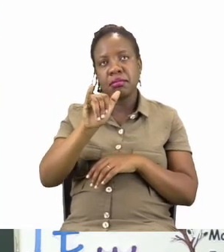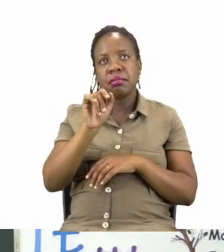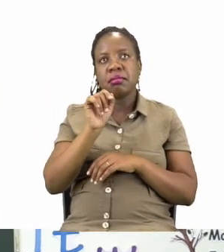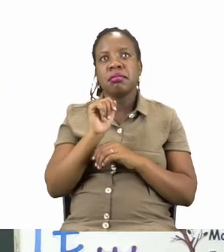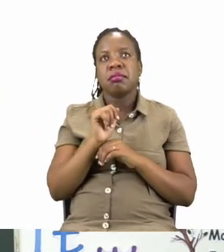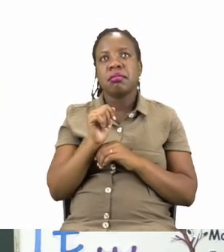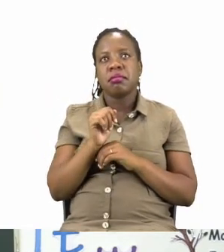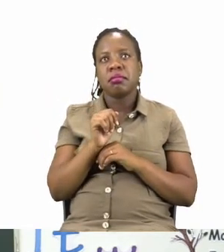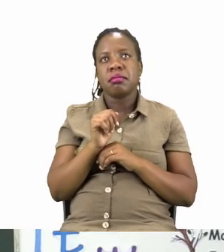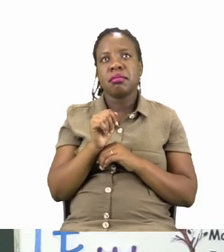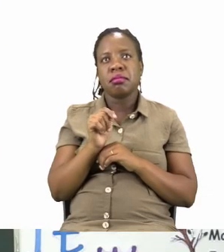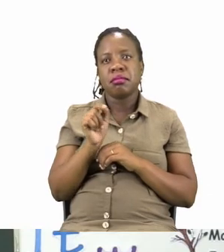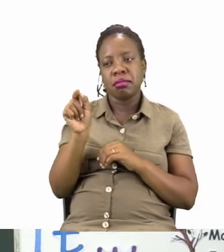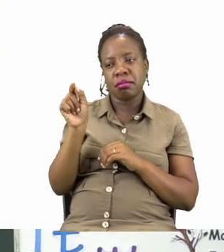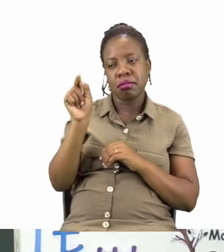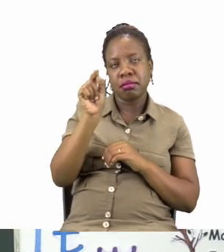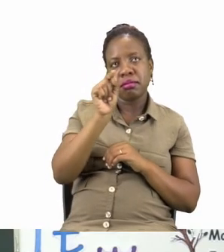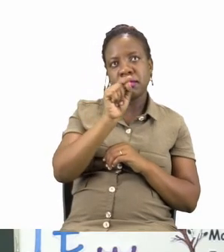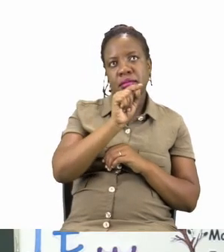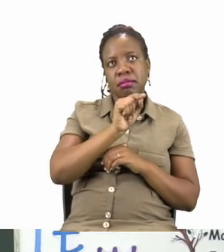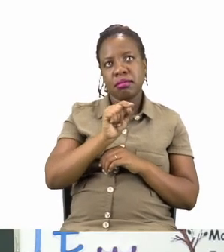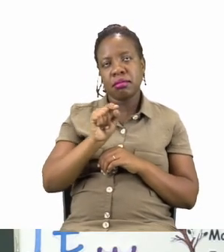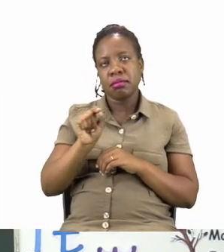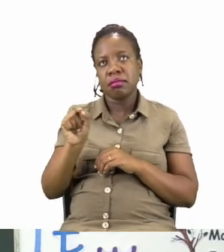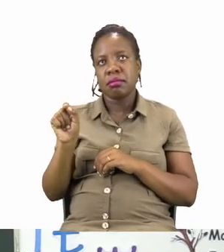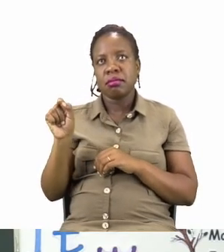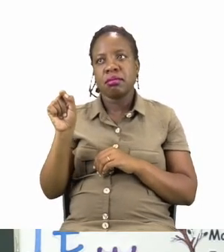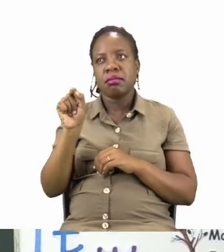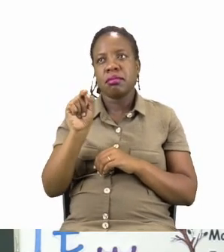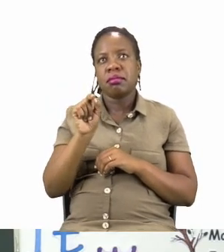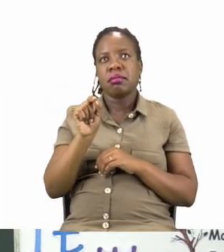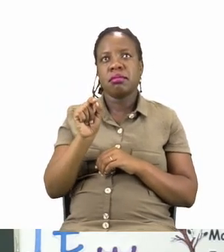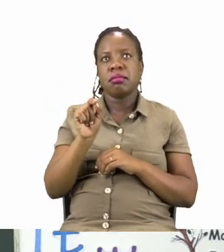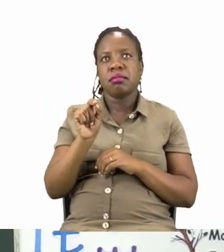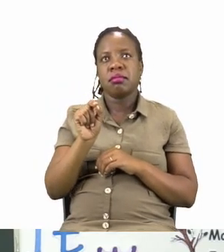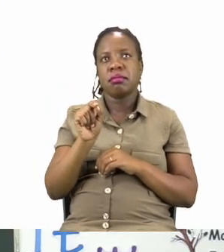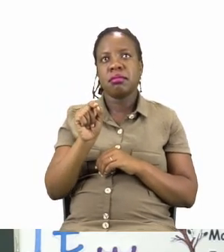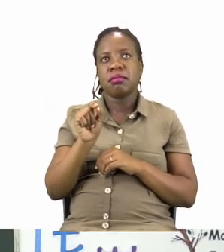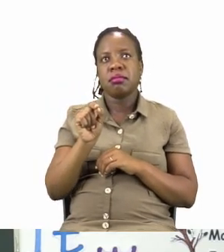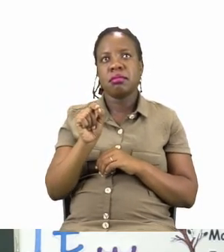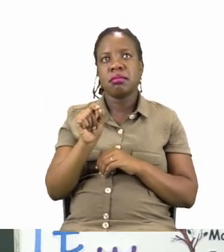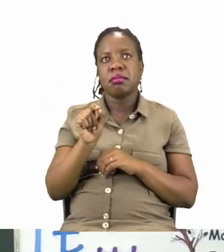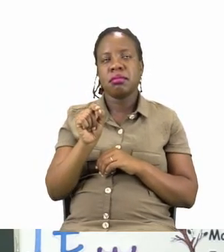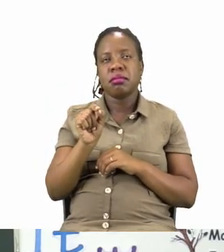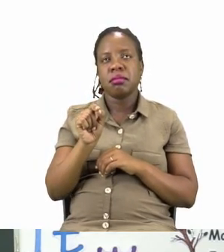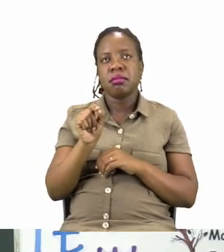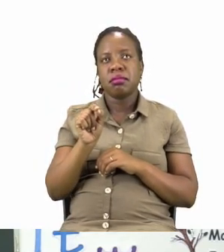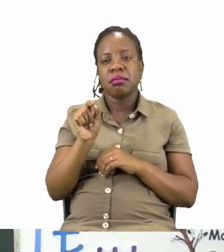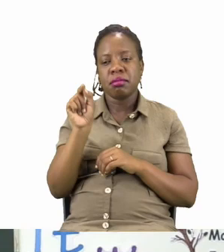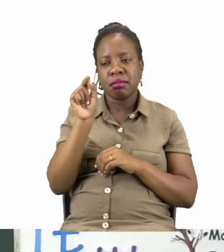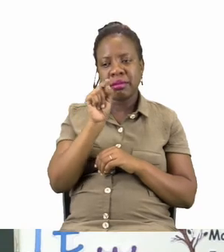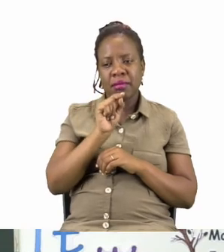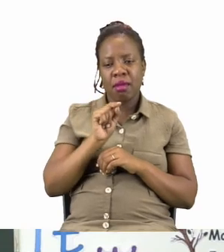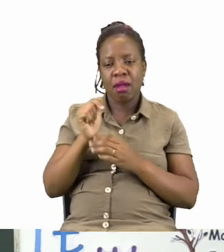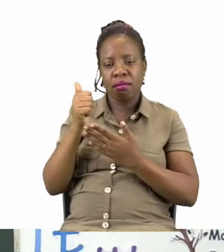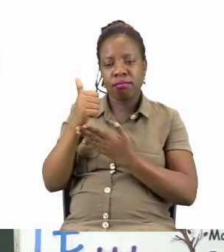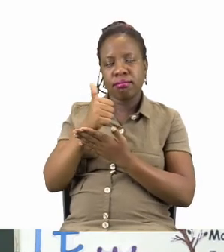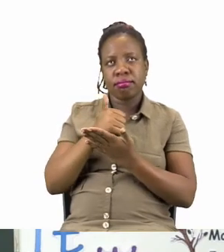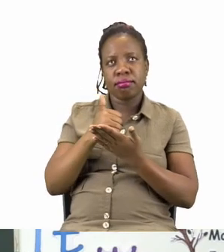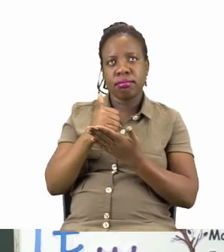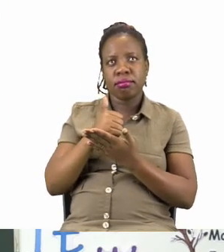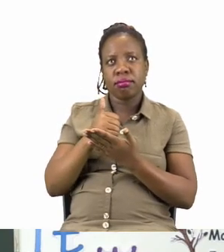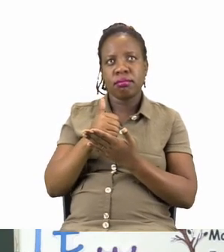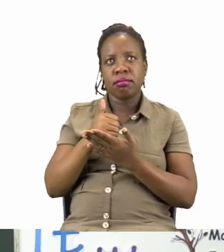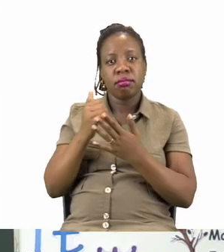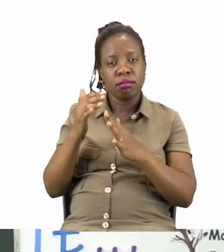we have the word pay. So now we go ahead and we circle the word. And now that we know